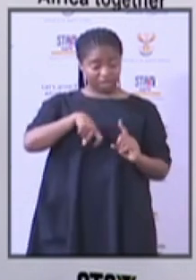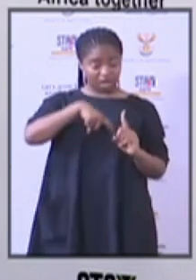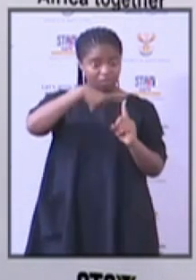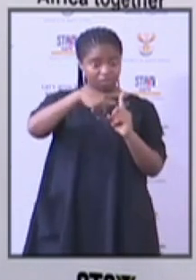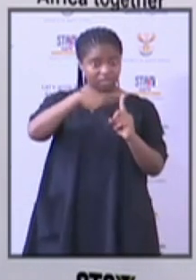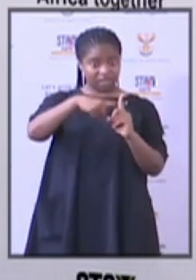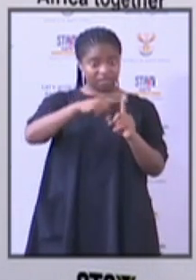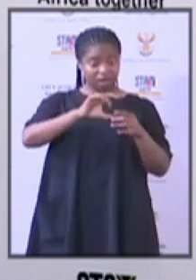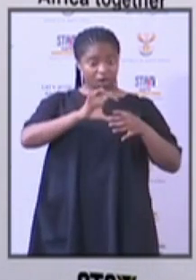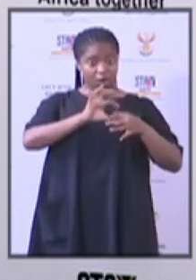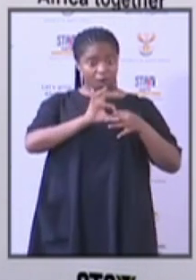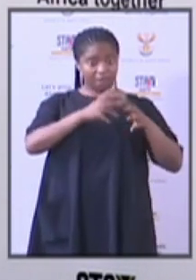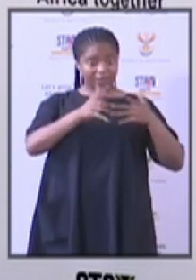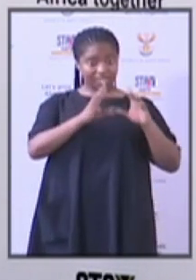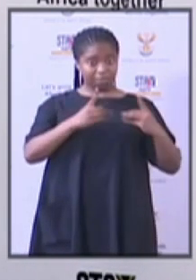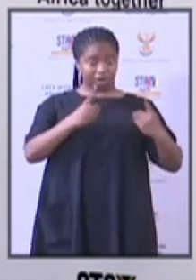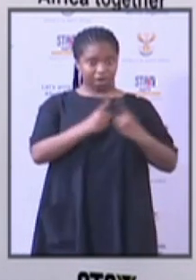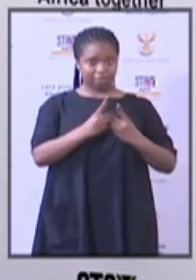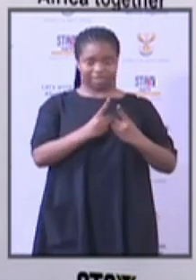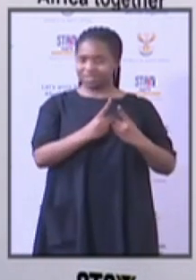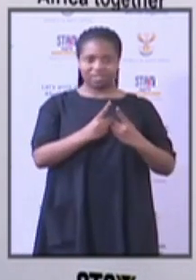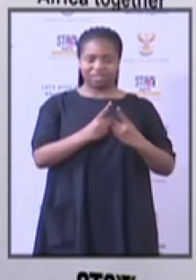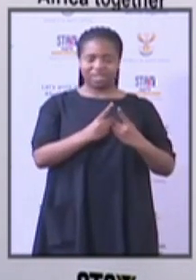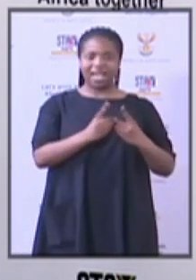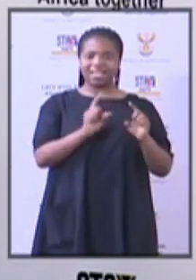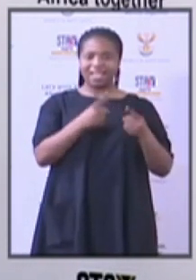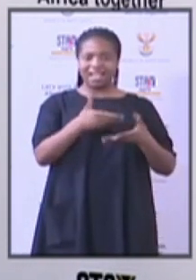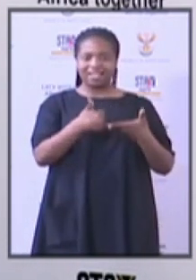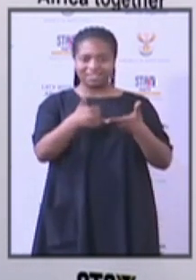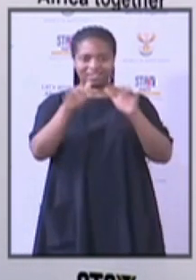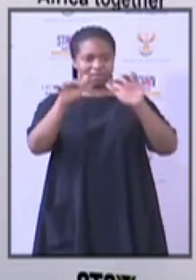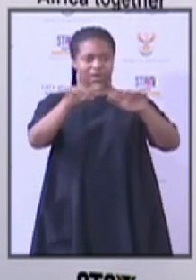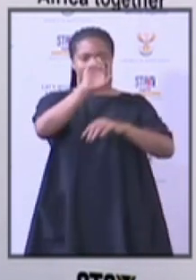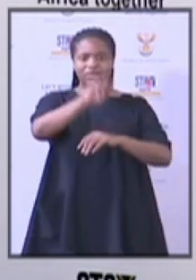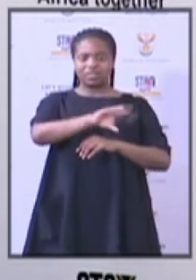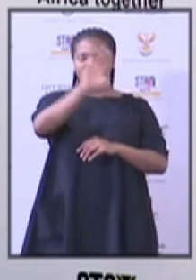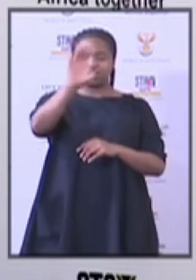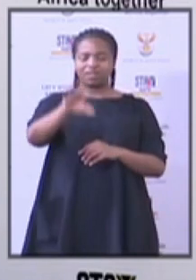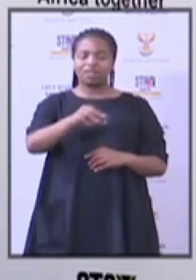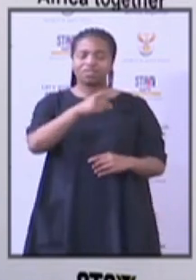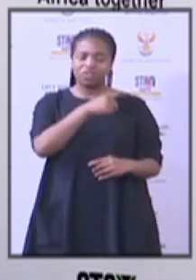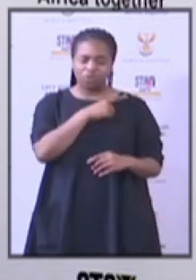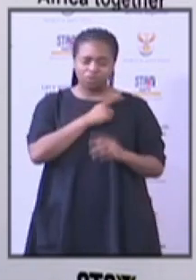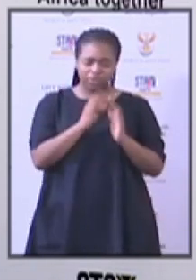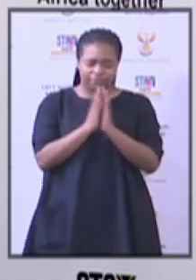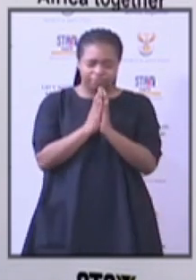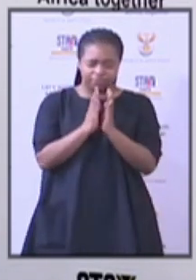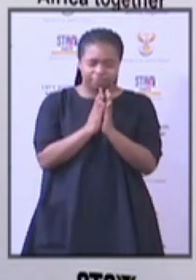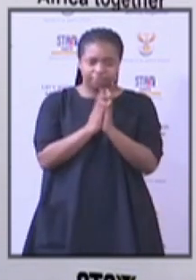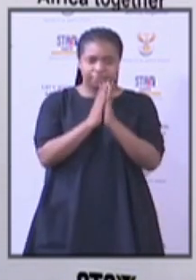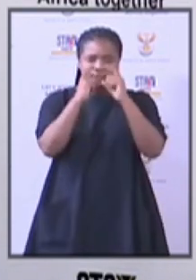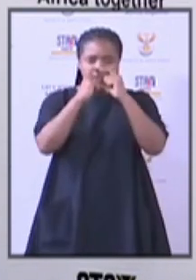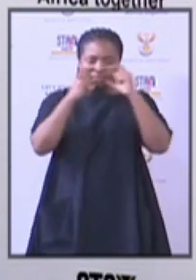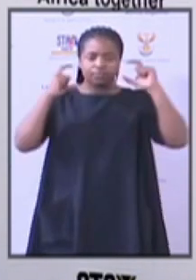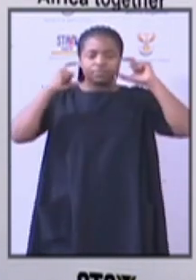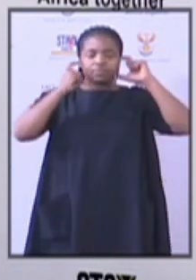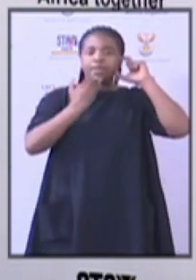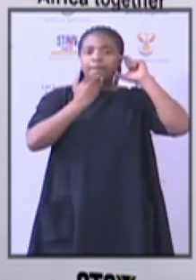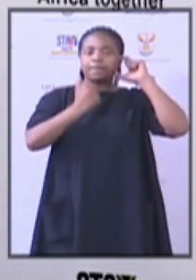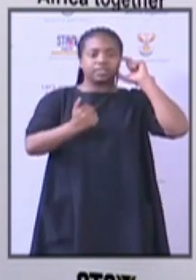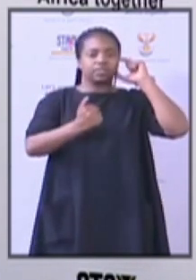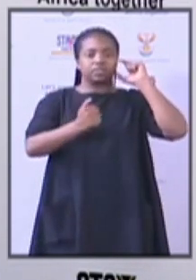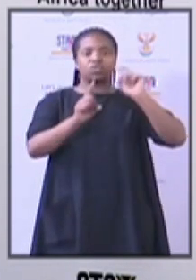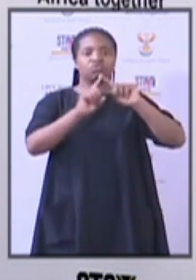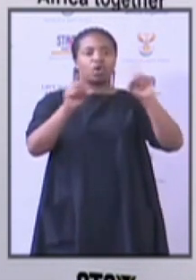positive, it is not in the interest of citizens. That's why we are urging them to wear masks and not get angry when